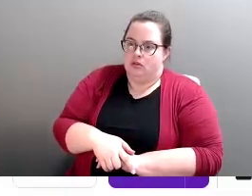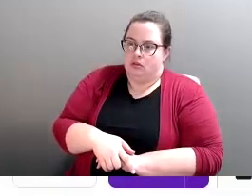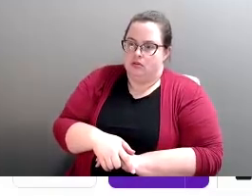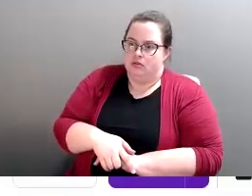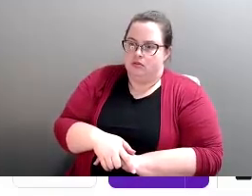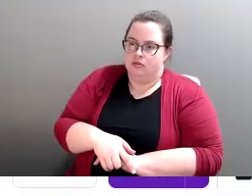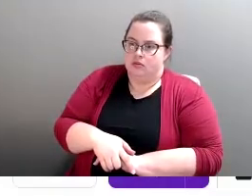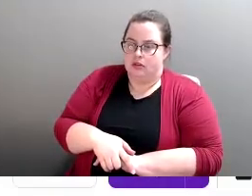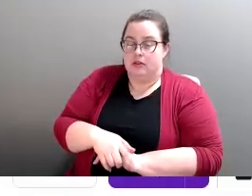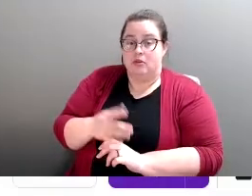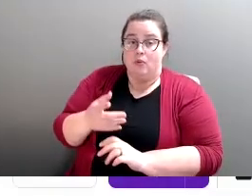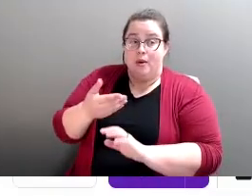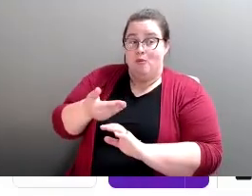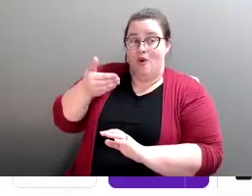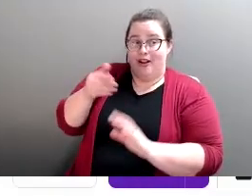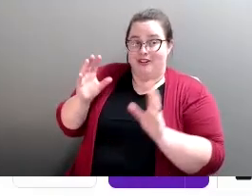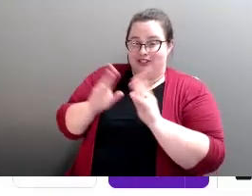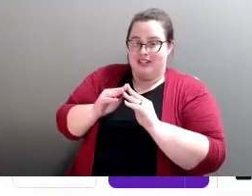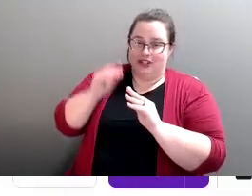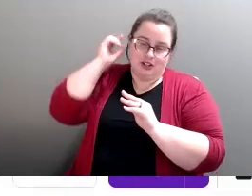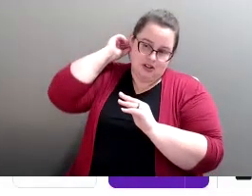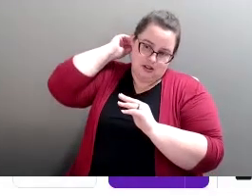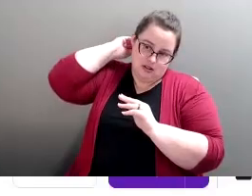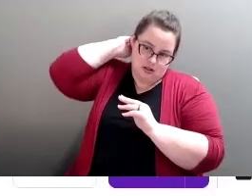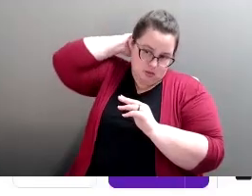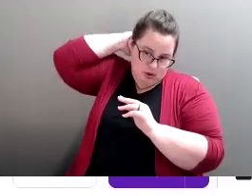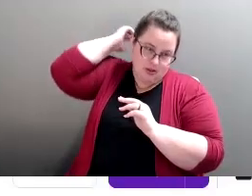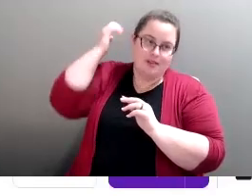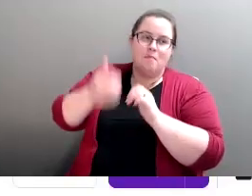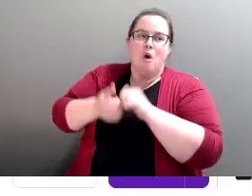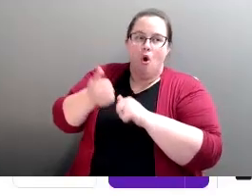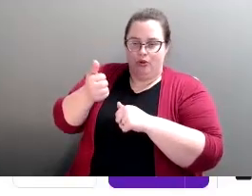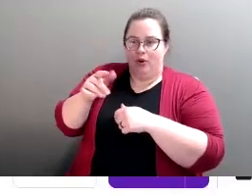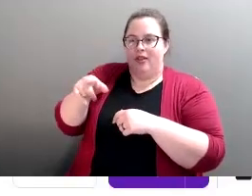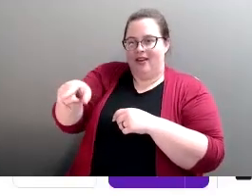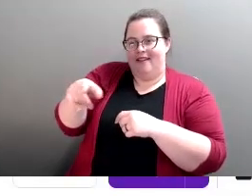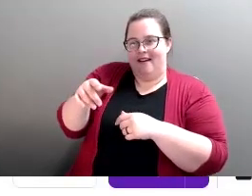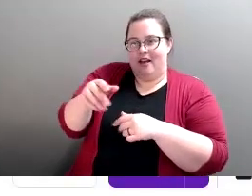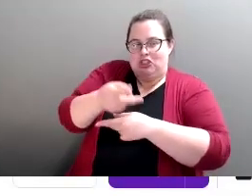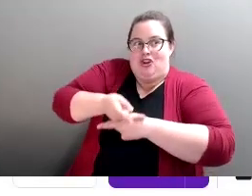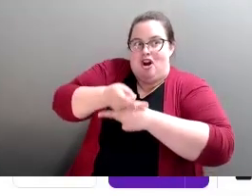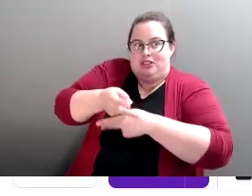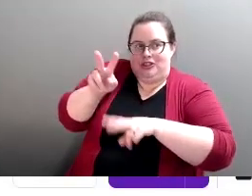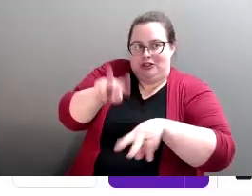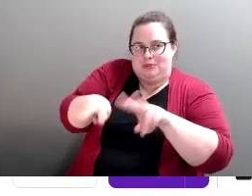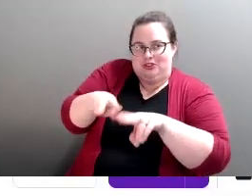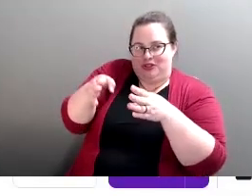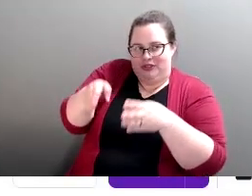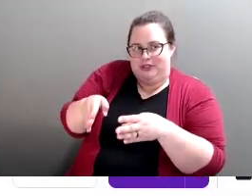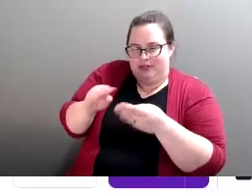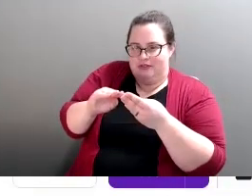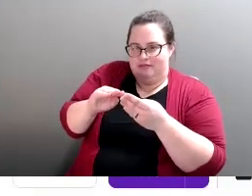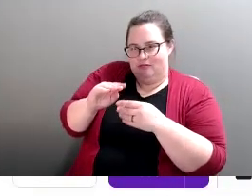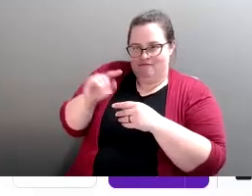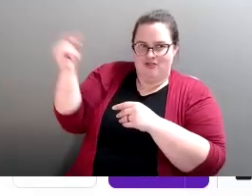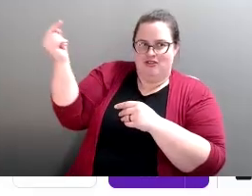The prior session actually was the cautious observer, was number one. So it's